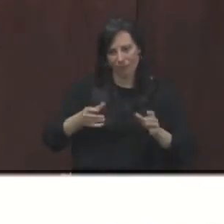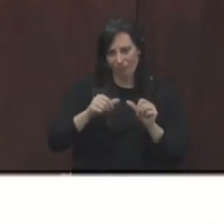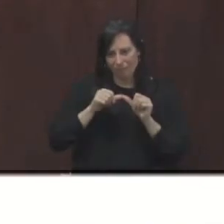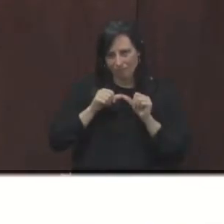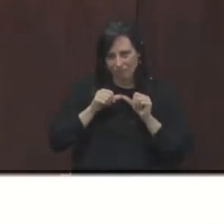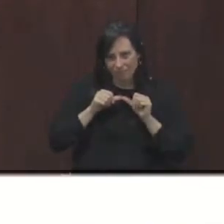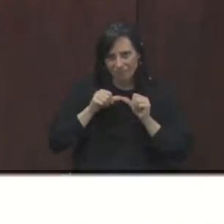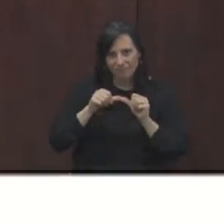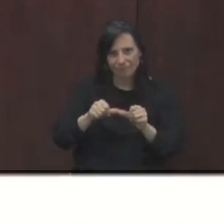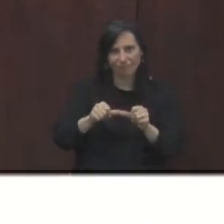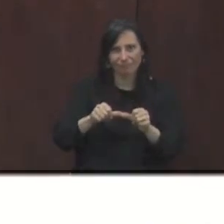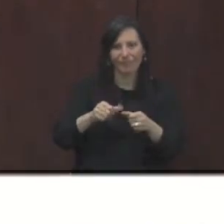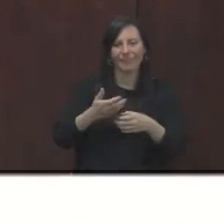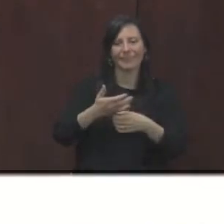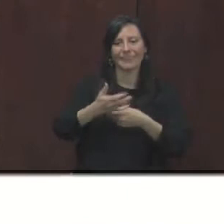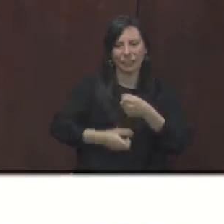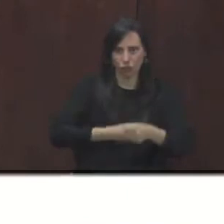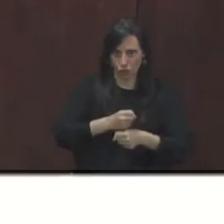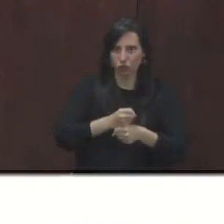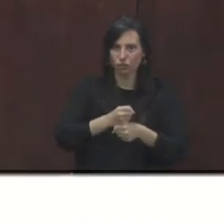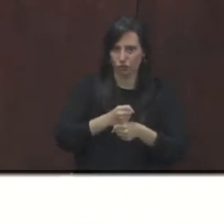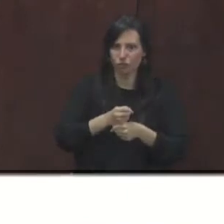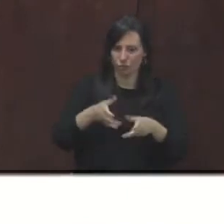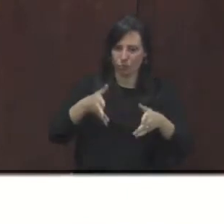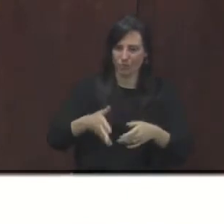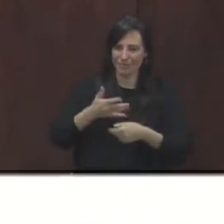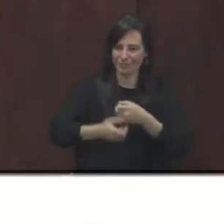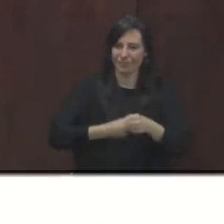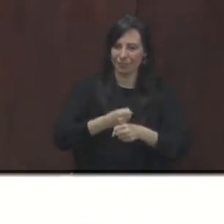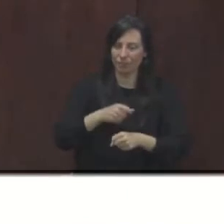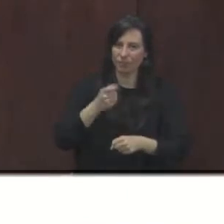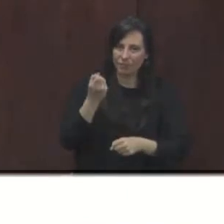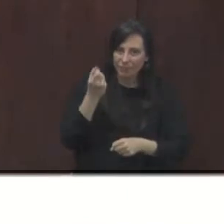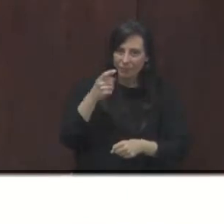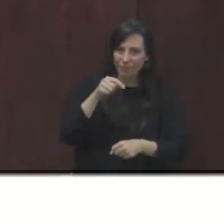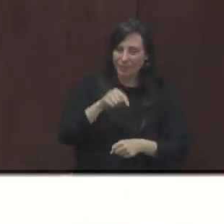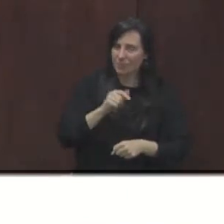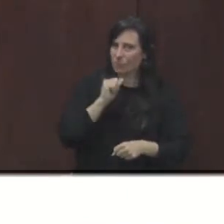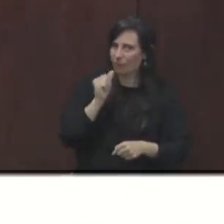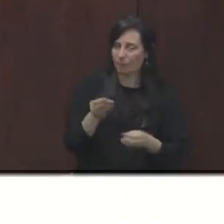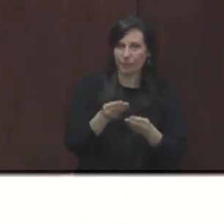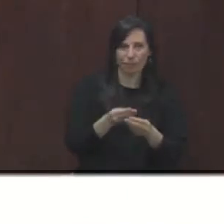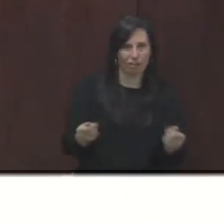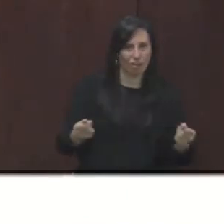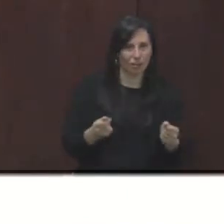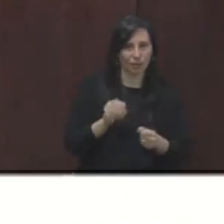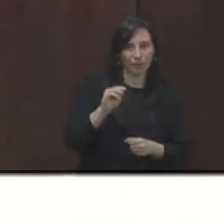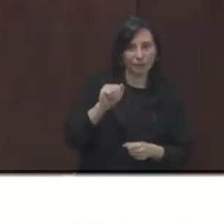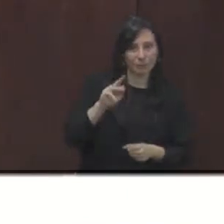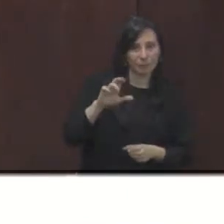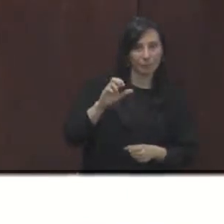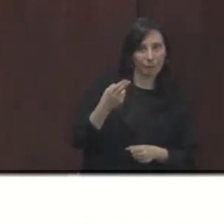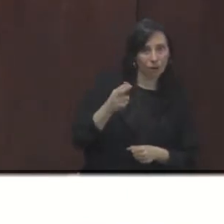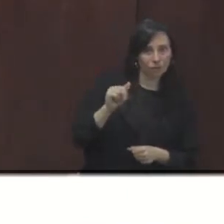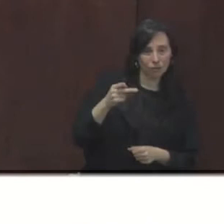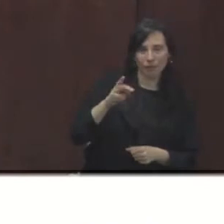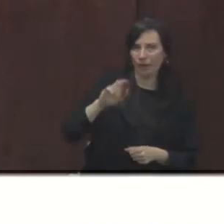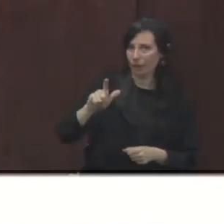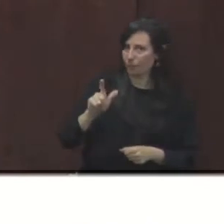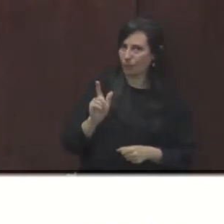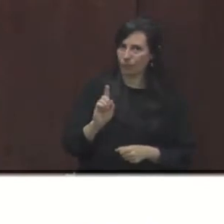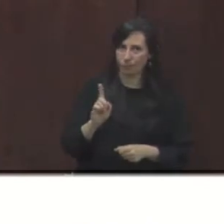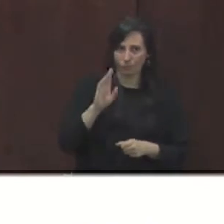is a long-term problem, not something we're going to have solved by March or April. I just also wanted to discuss that